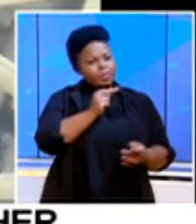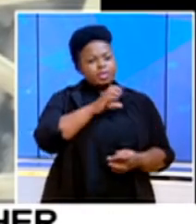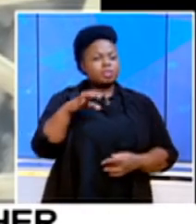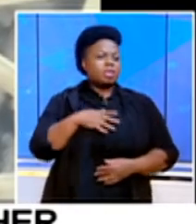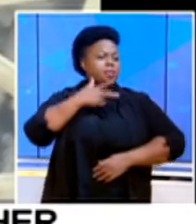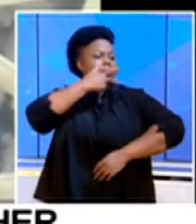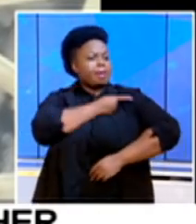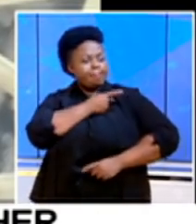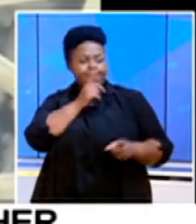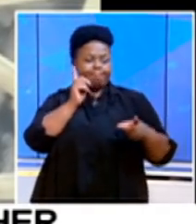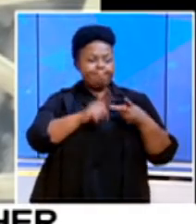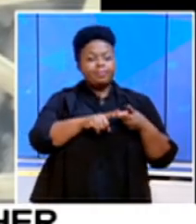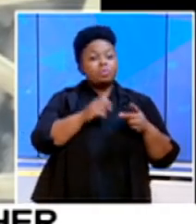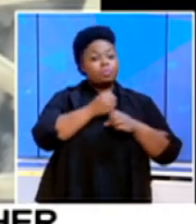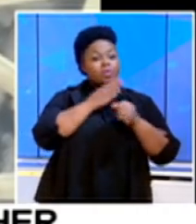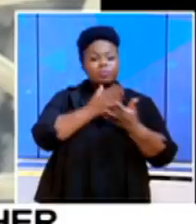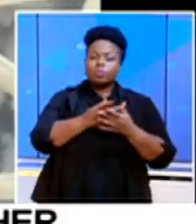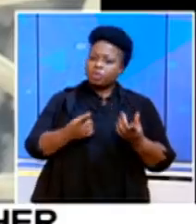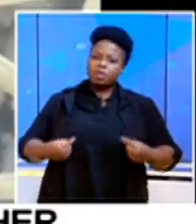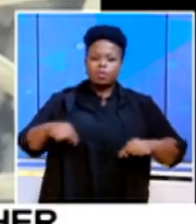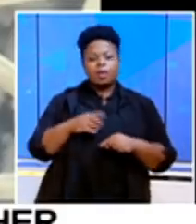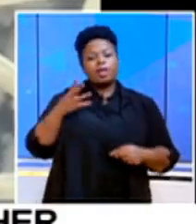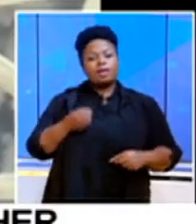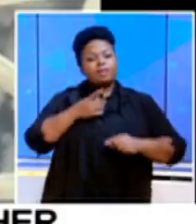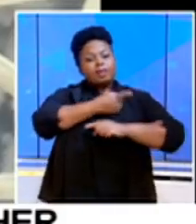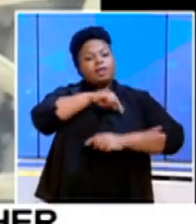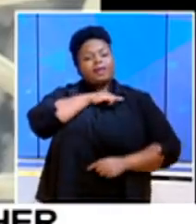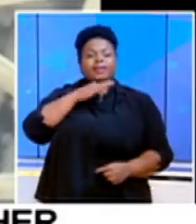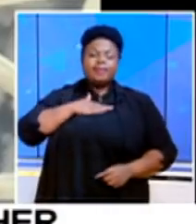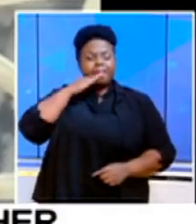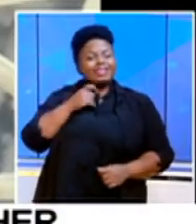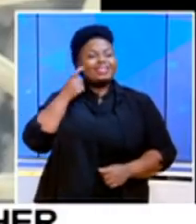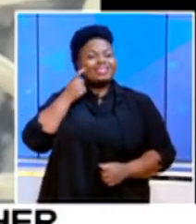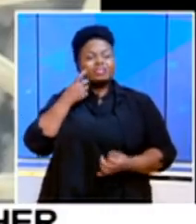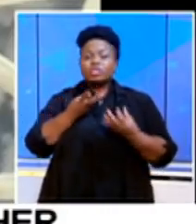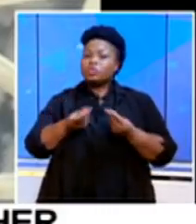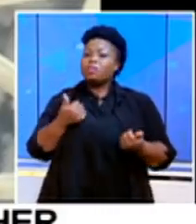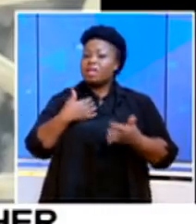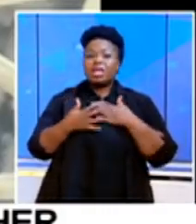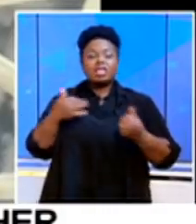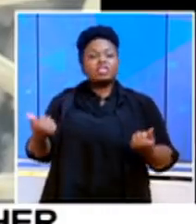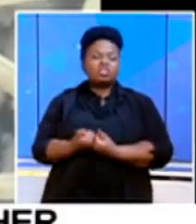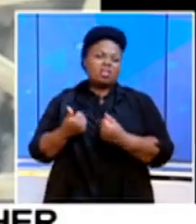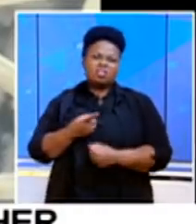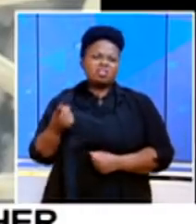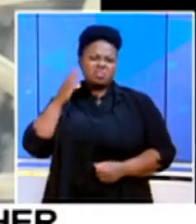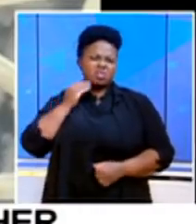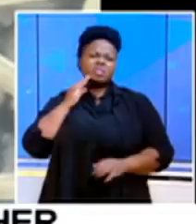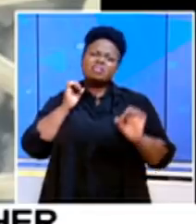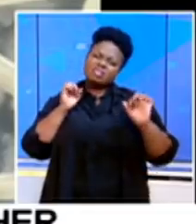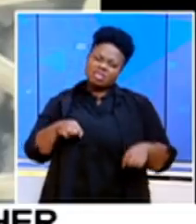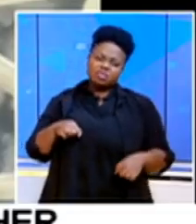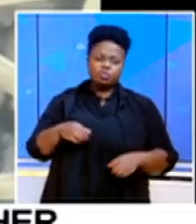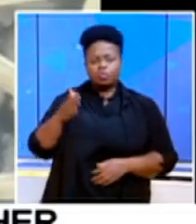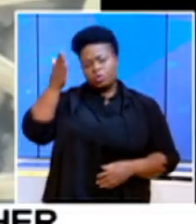vaccine rollout and to make sure that we have got the necessary capacity to address the challenges of the day. Of course, as